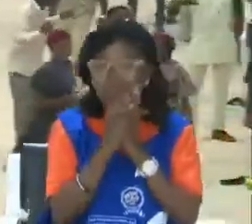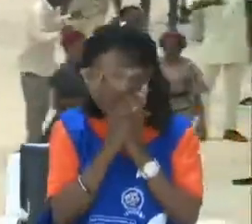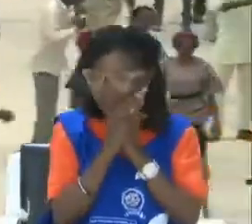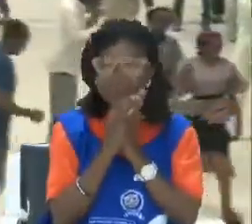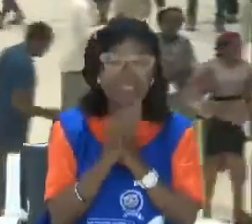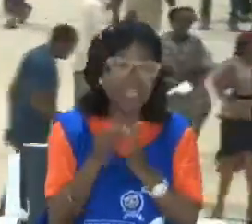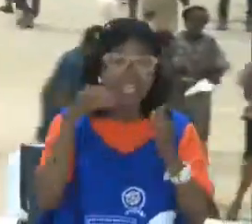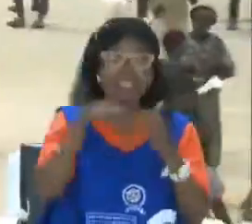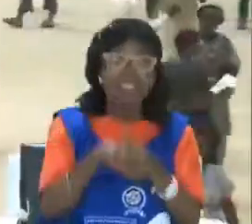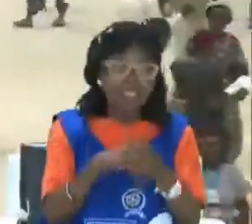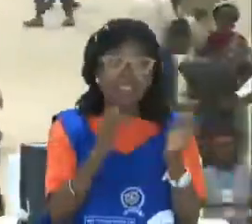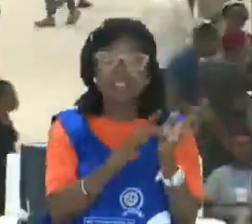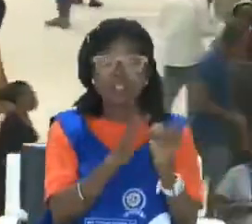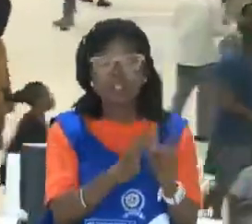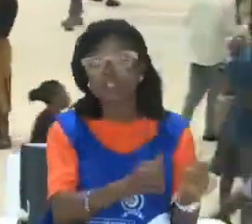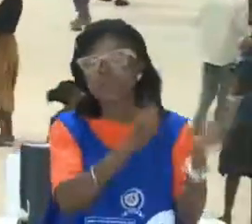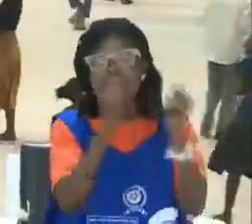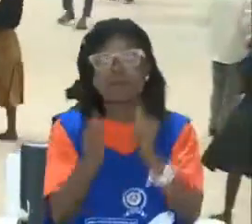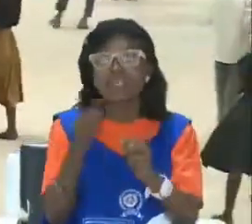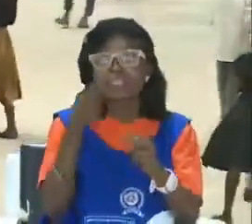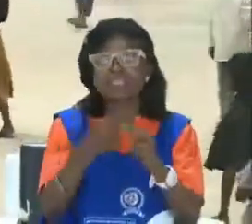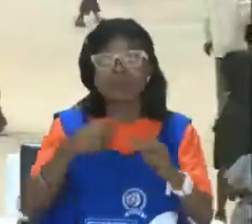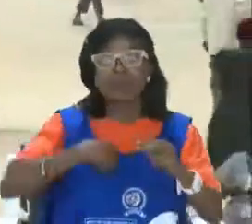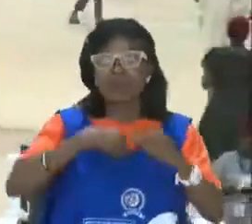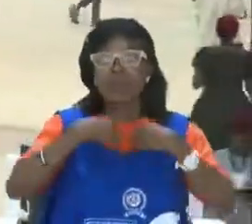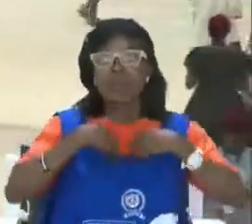In Jesus' mighty name we have prayed.